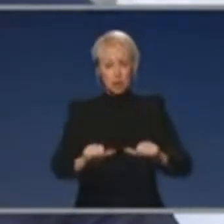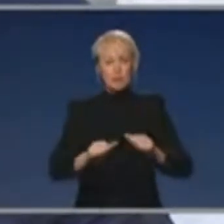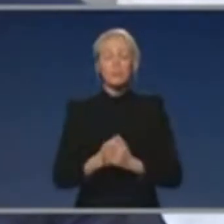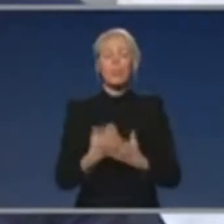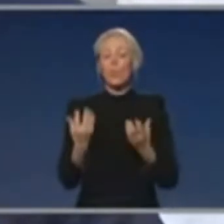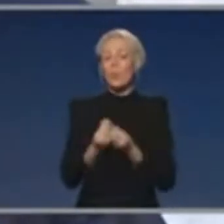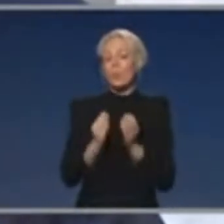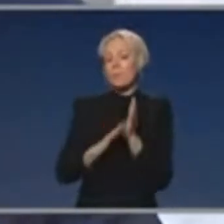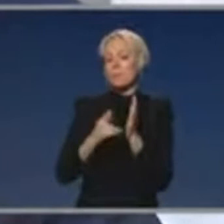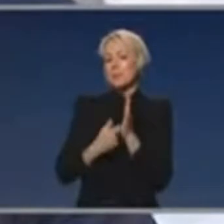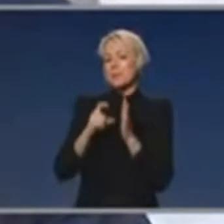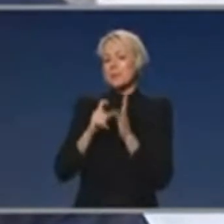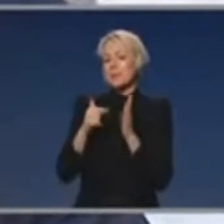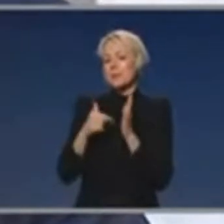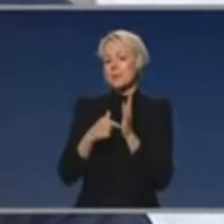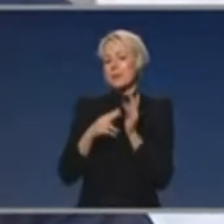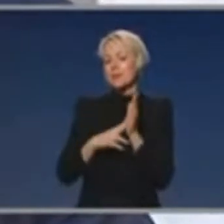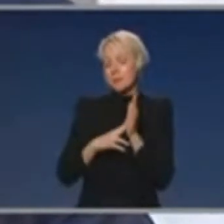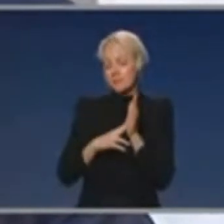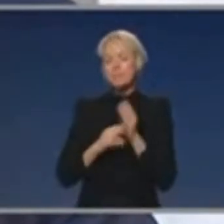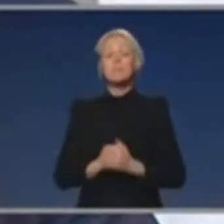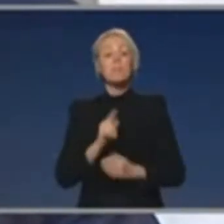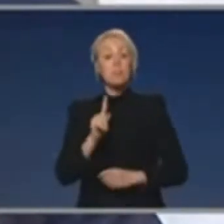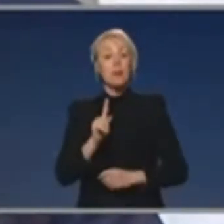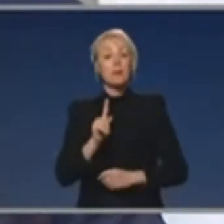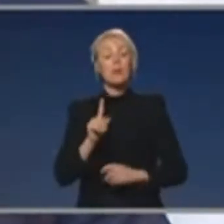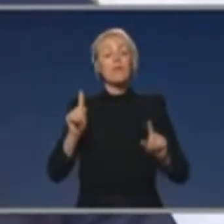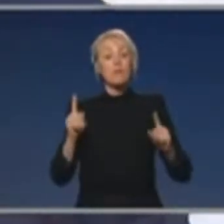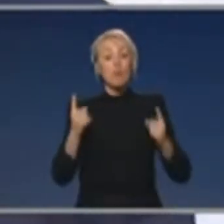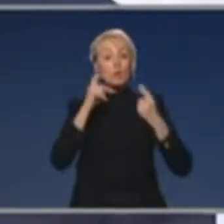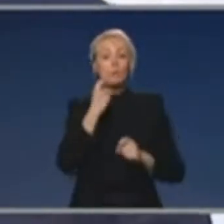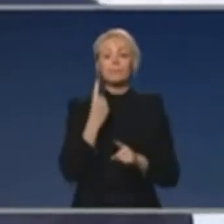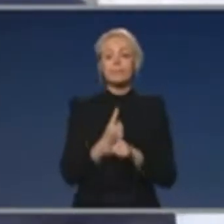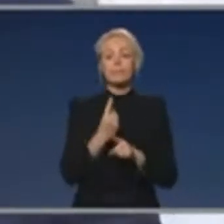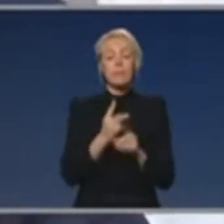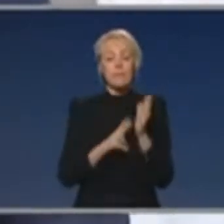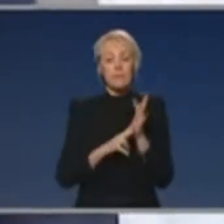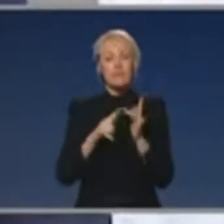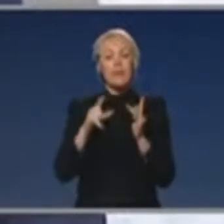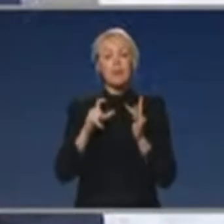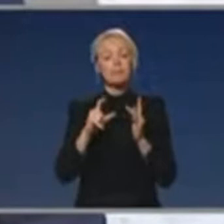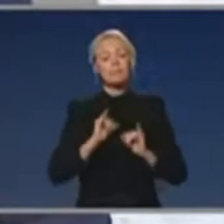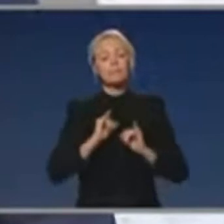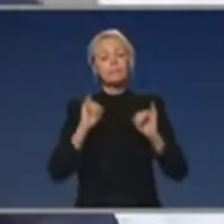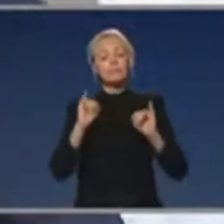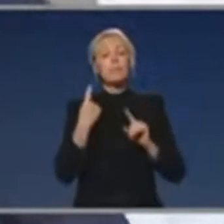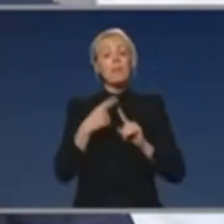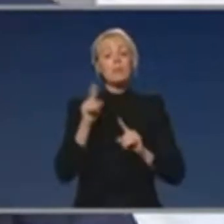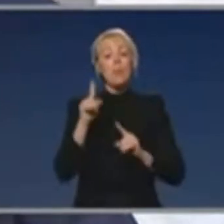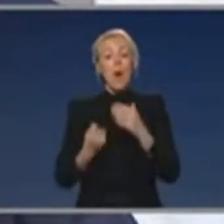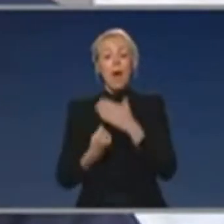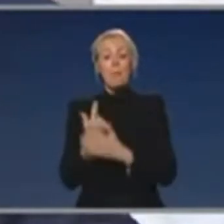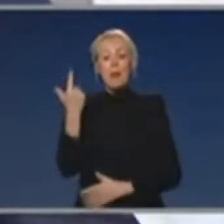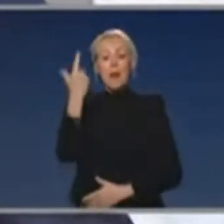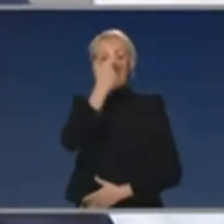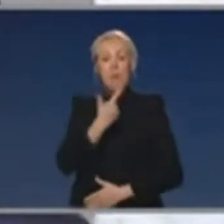address. Firstly, regarding the situation in Victoria. I'd also like to touch on the issues in Beirut as well,